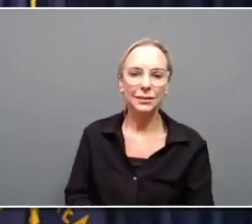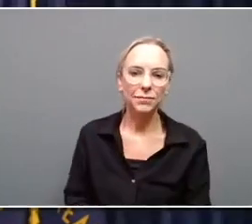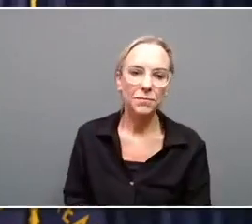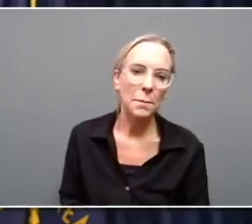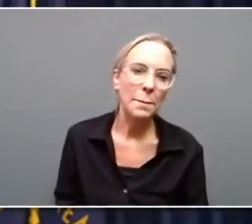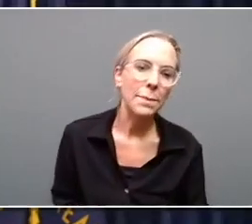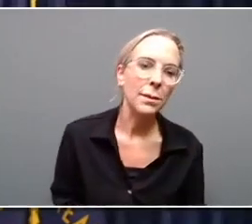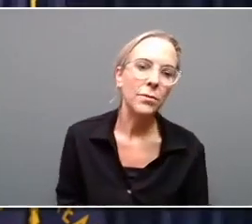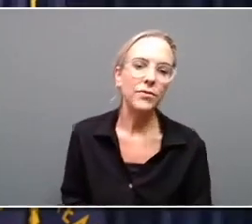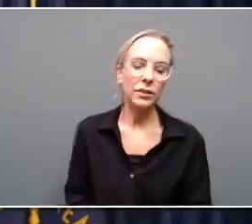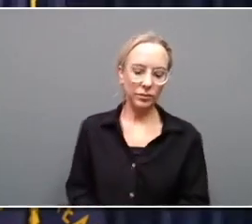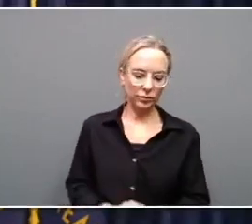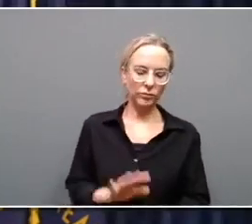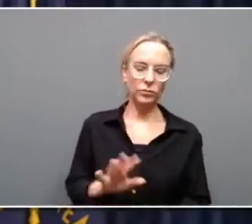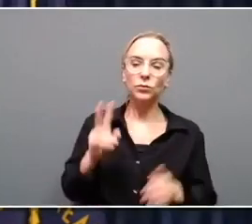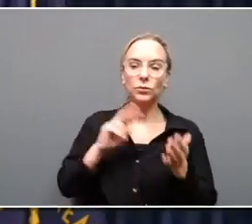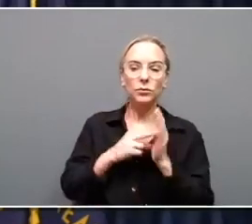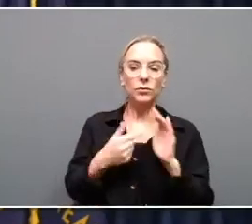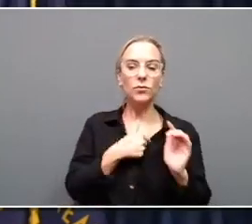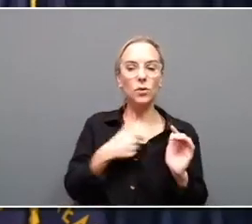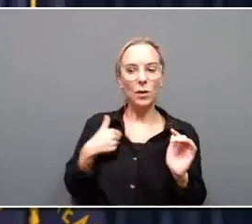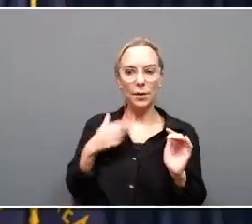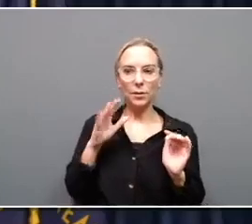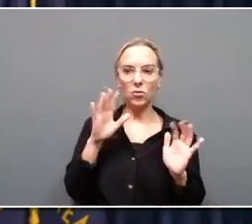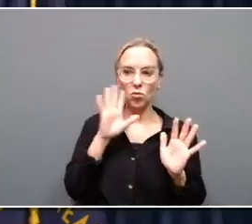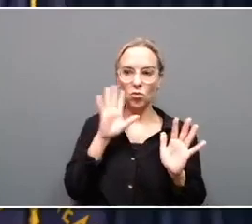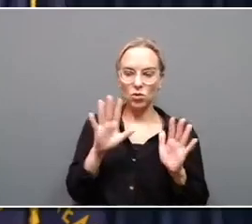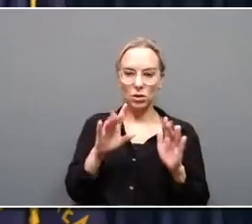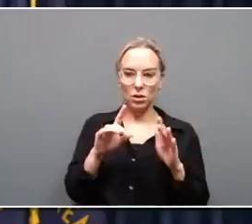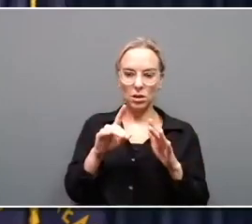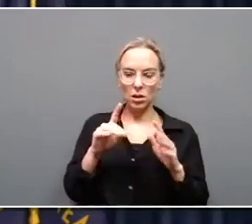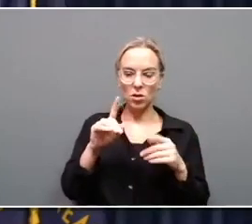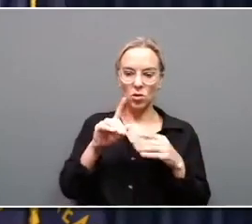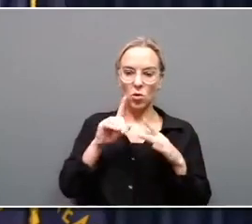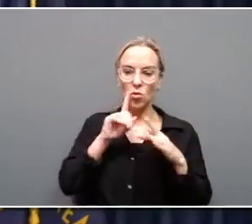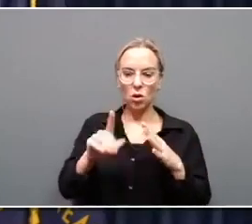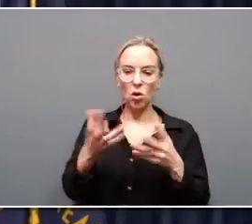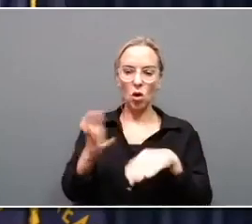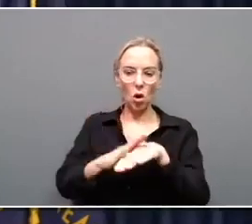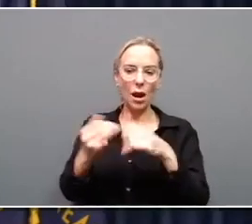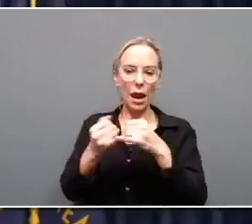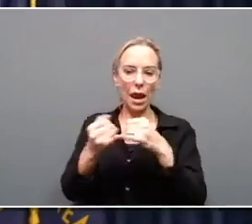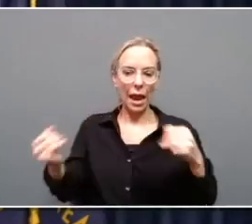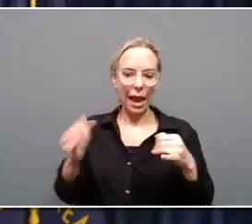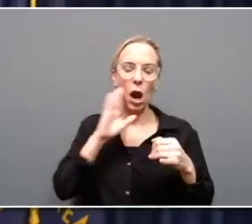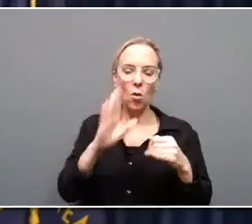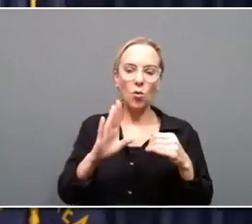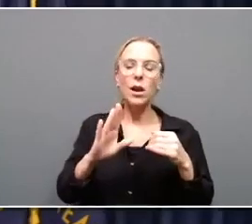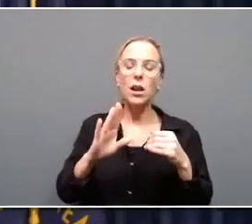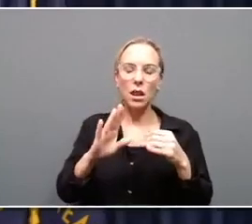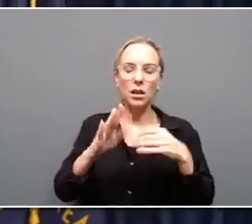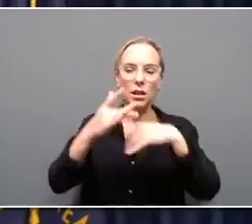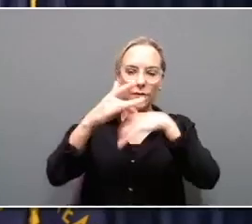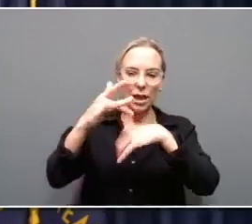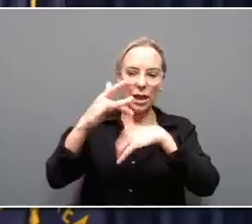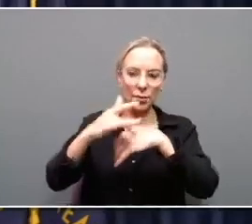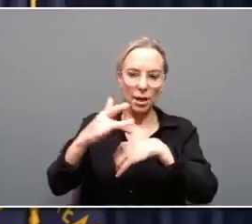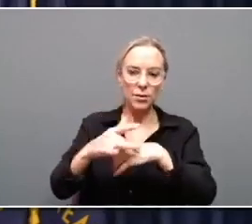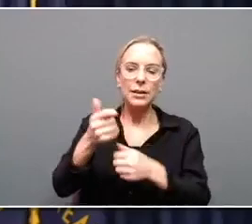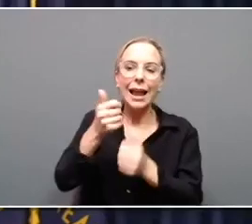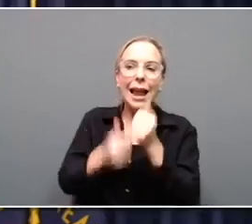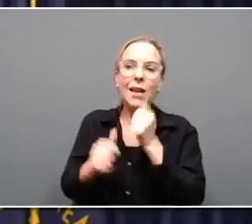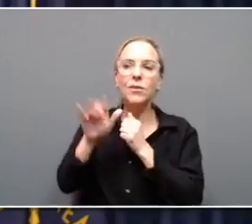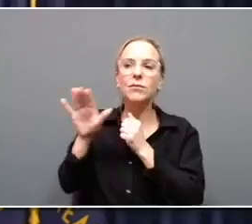Well, so we believe that services will be gradually coming online at that period of time. It'll be up to each clerk with